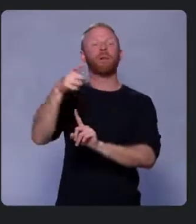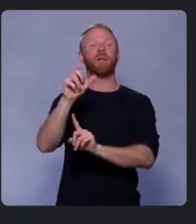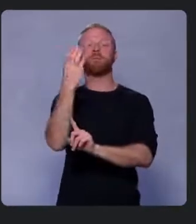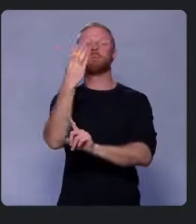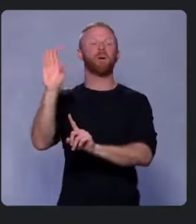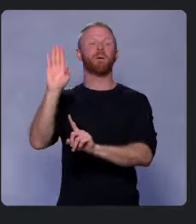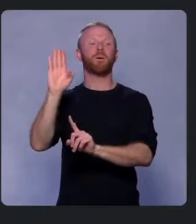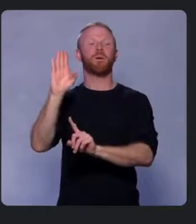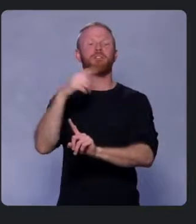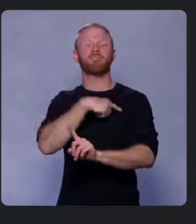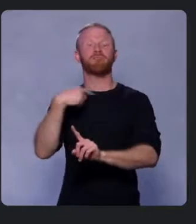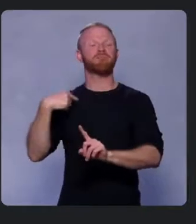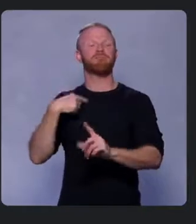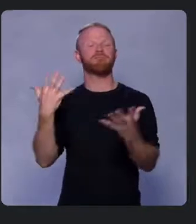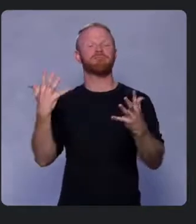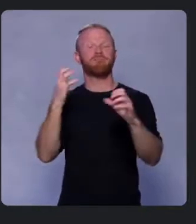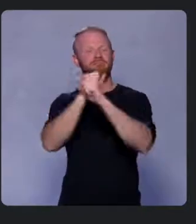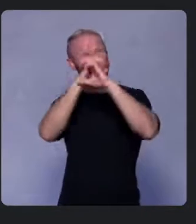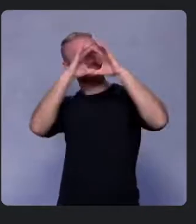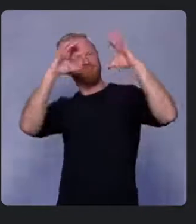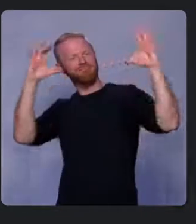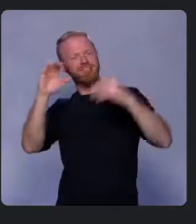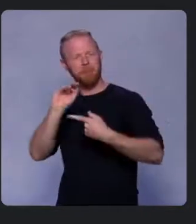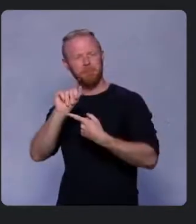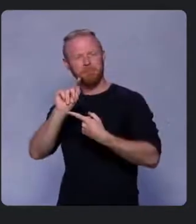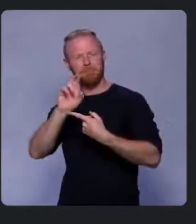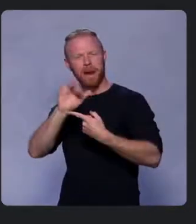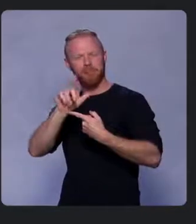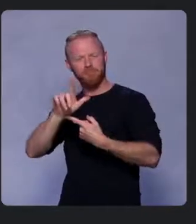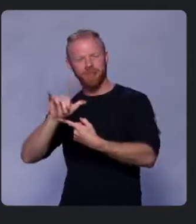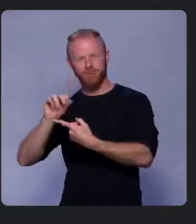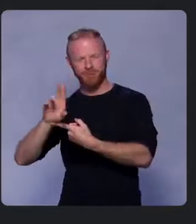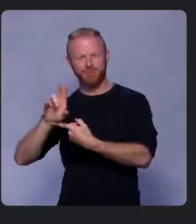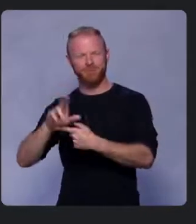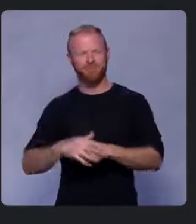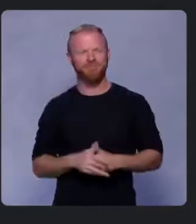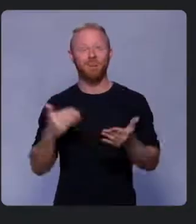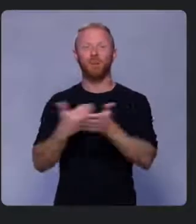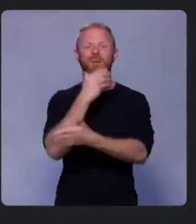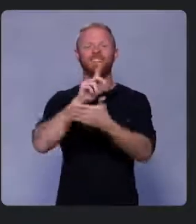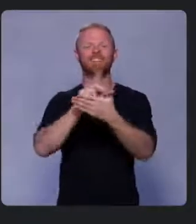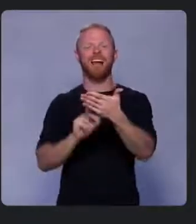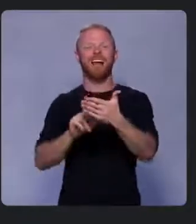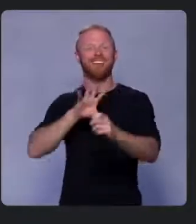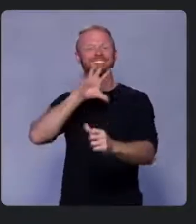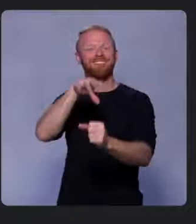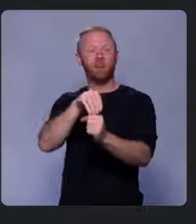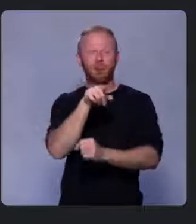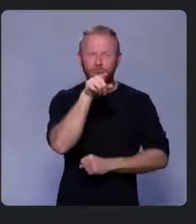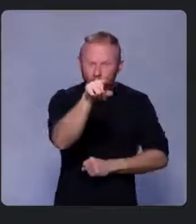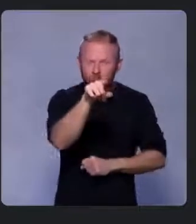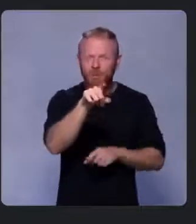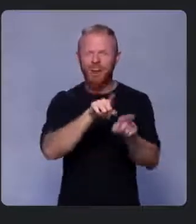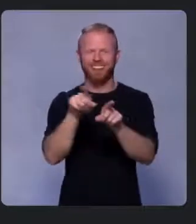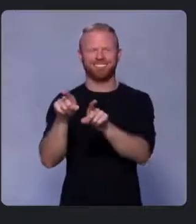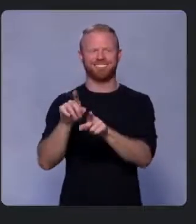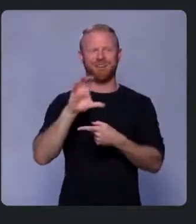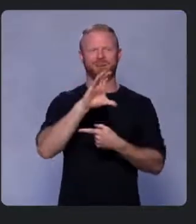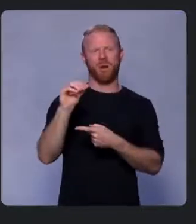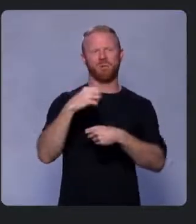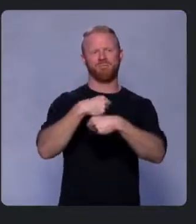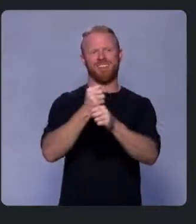we imagined Material You, a new design that includes you as a